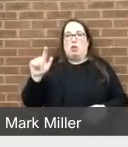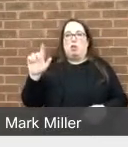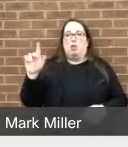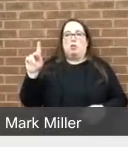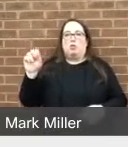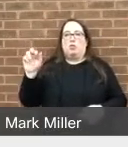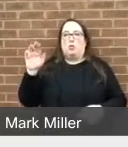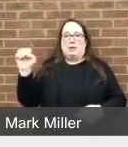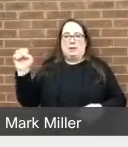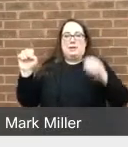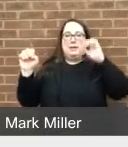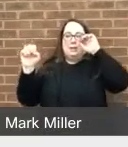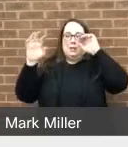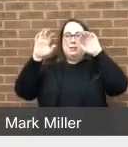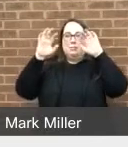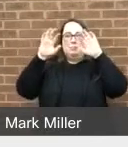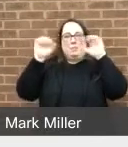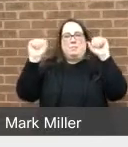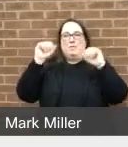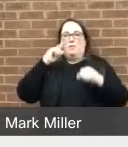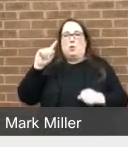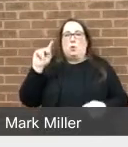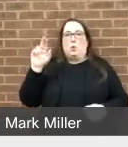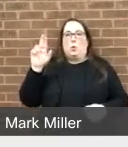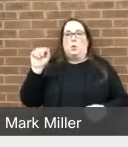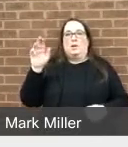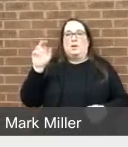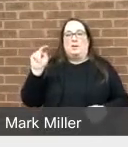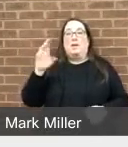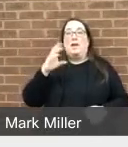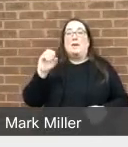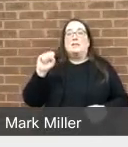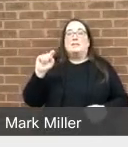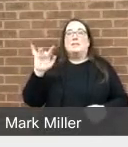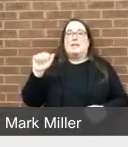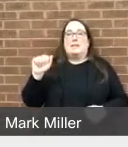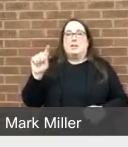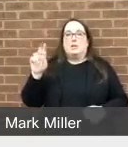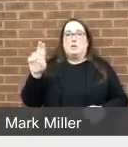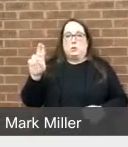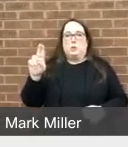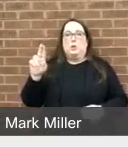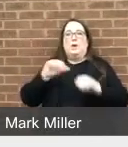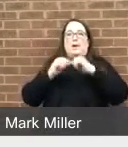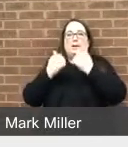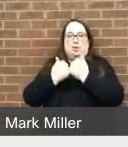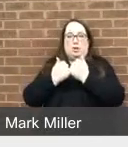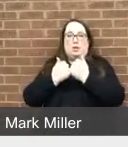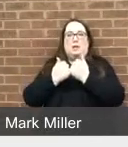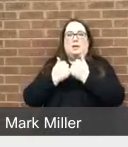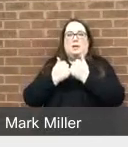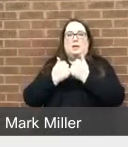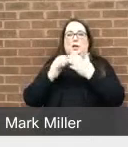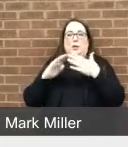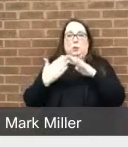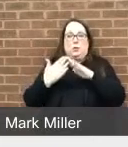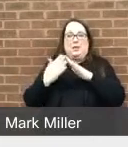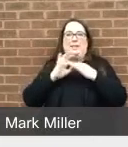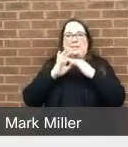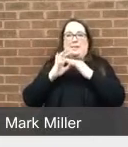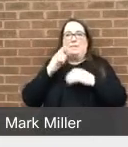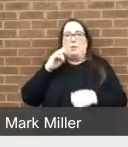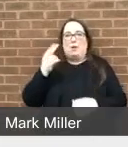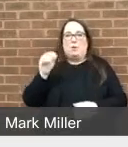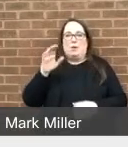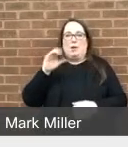of Udion. And Officer Stella Diu, Asian Community Liaison of Howard County Police